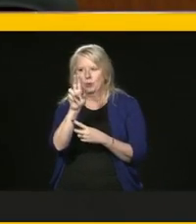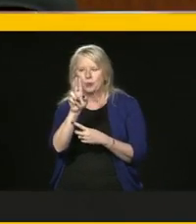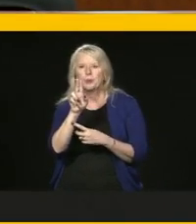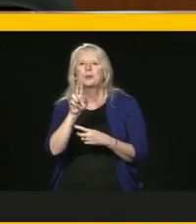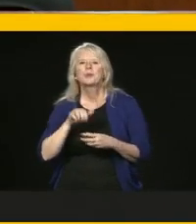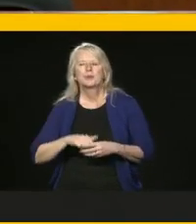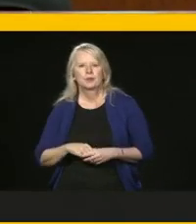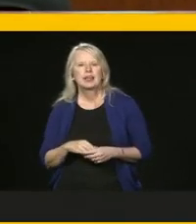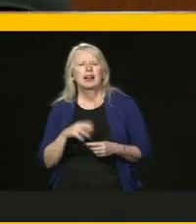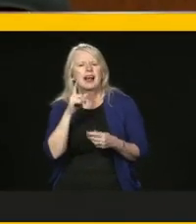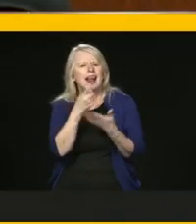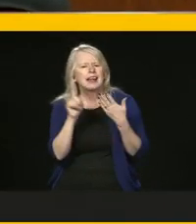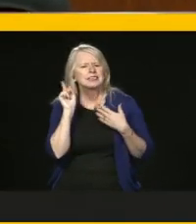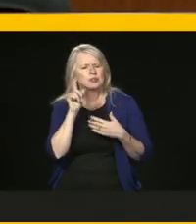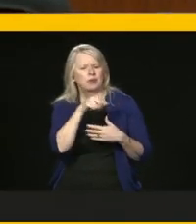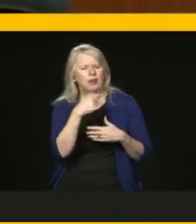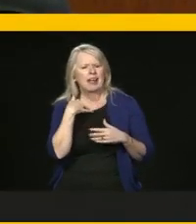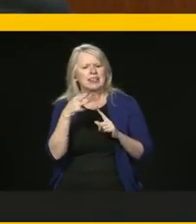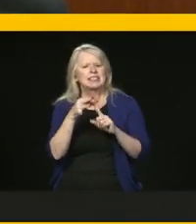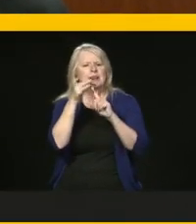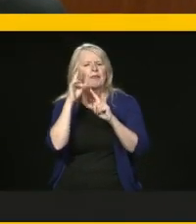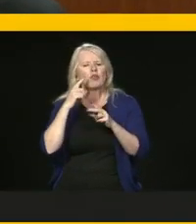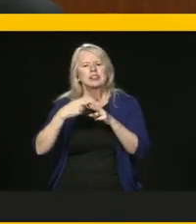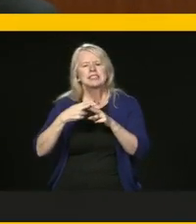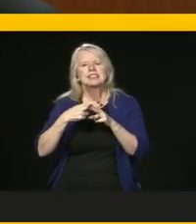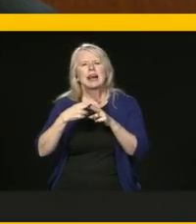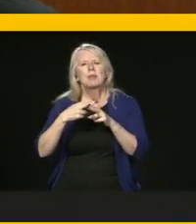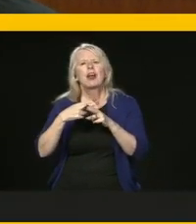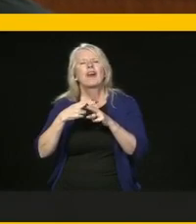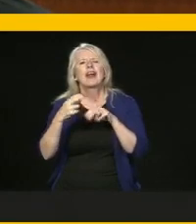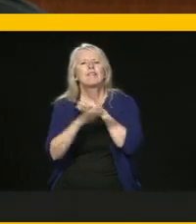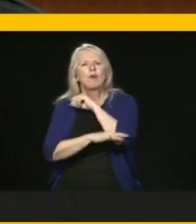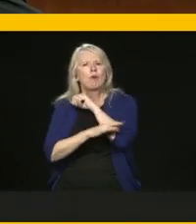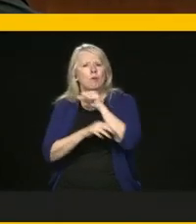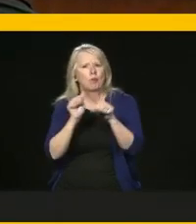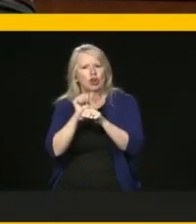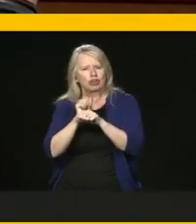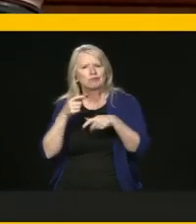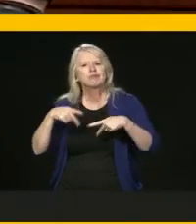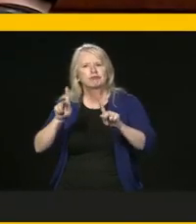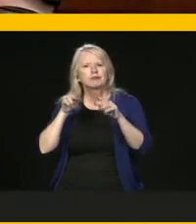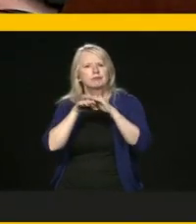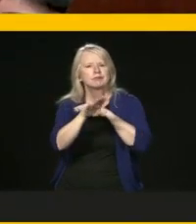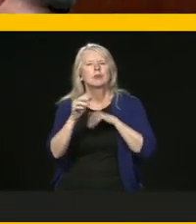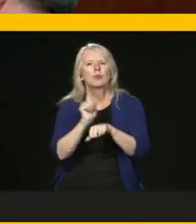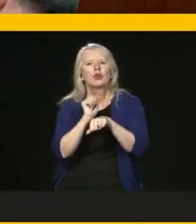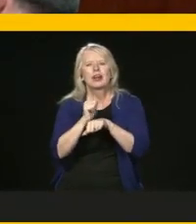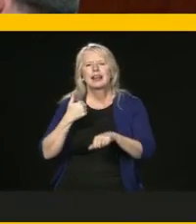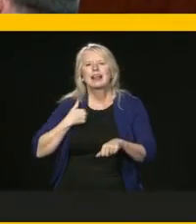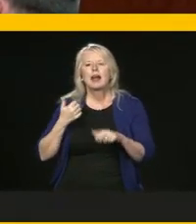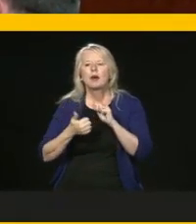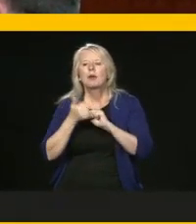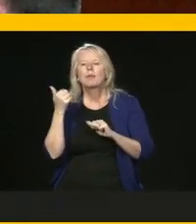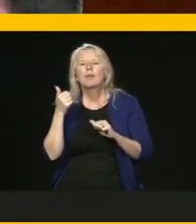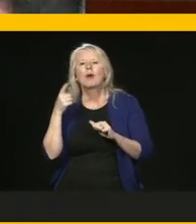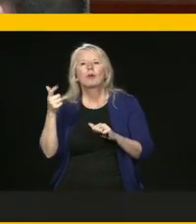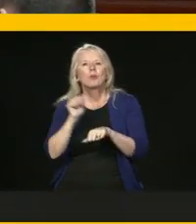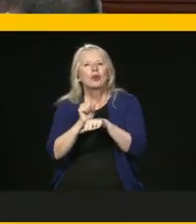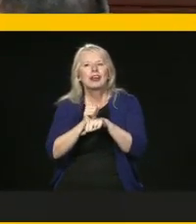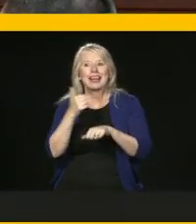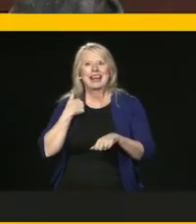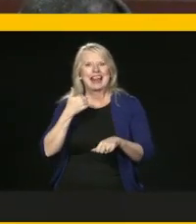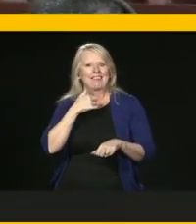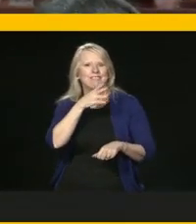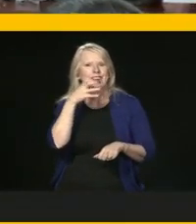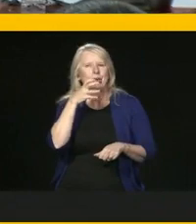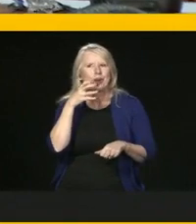foreign workers to come to Canada. Most of those workers, though, that Canadian farmers employ are coming from countries like Guatemala and